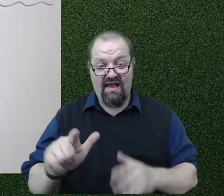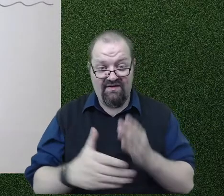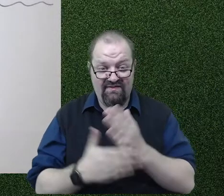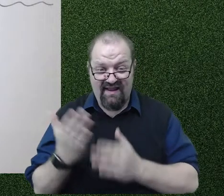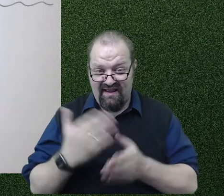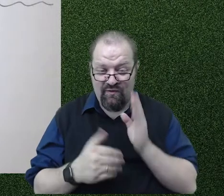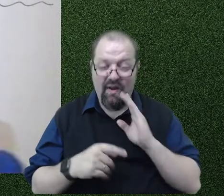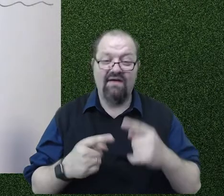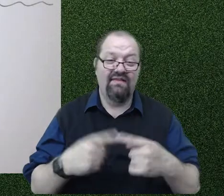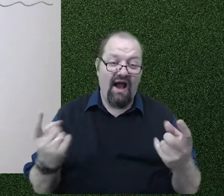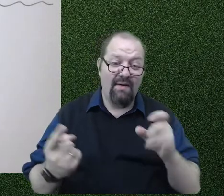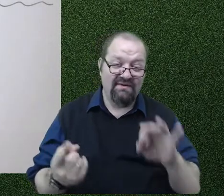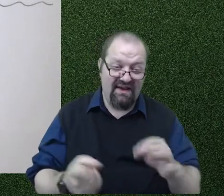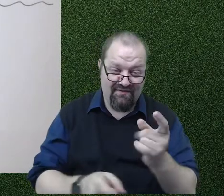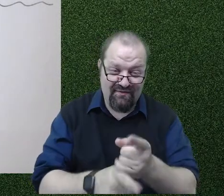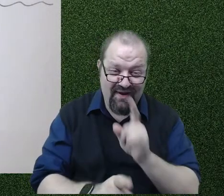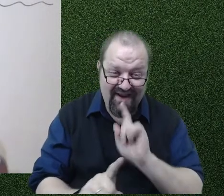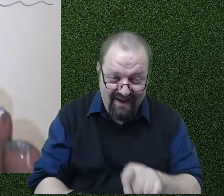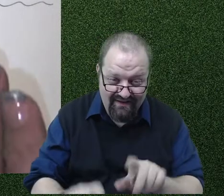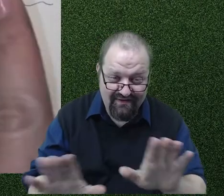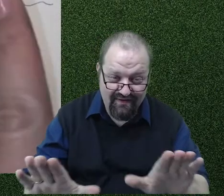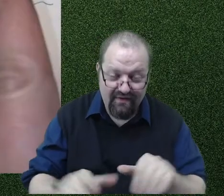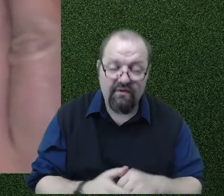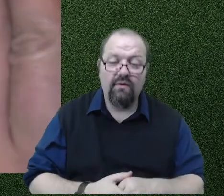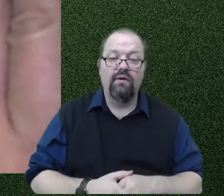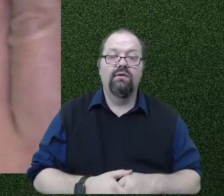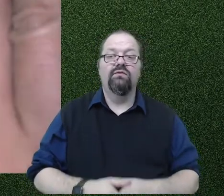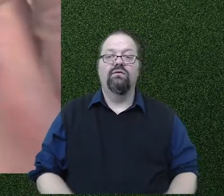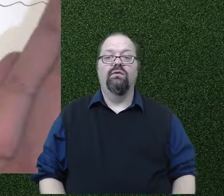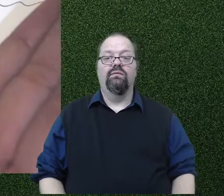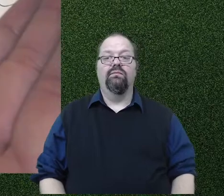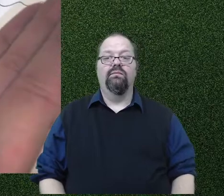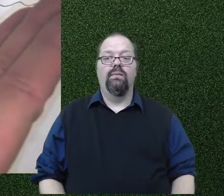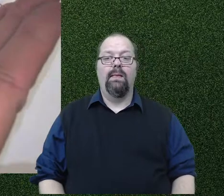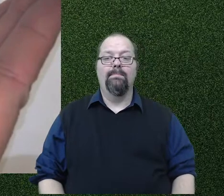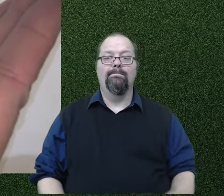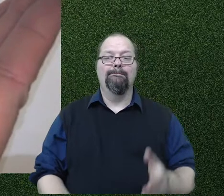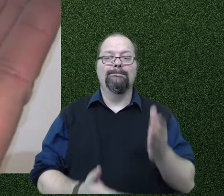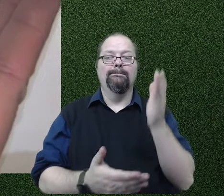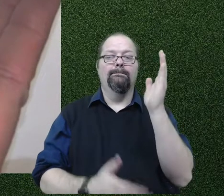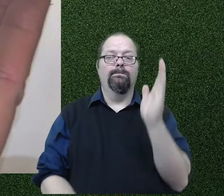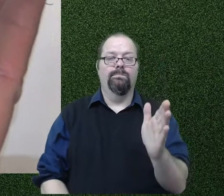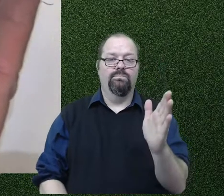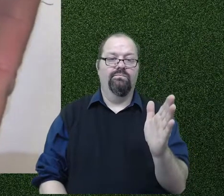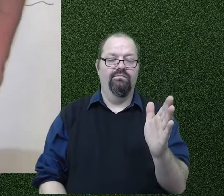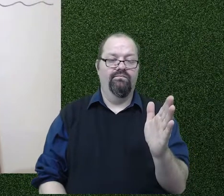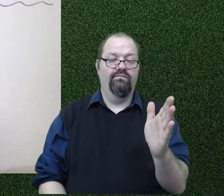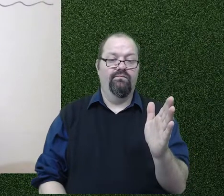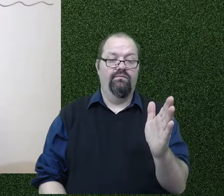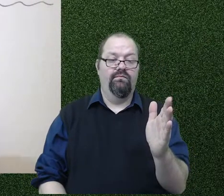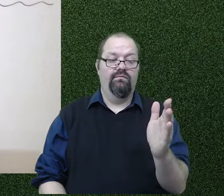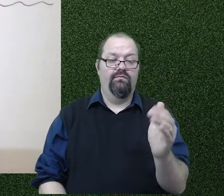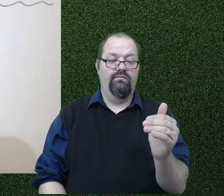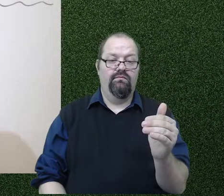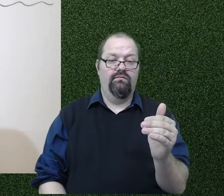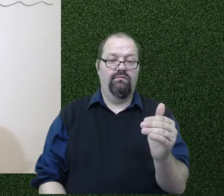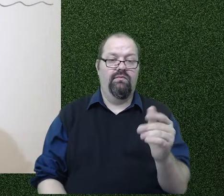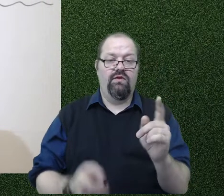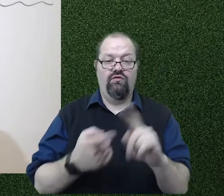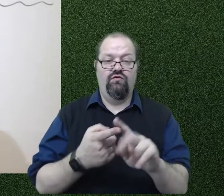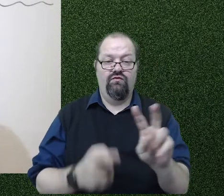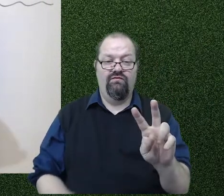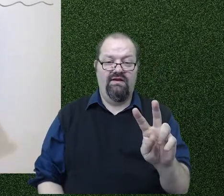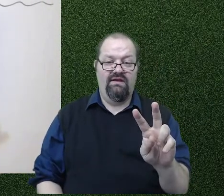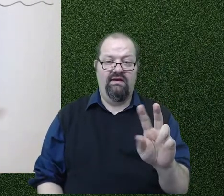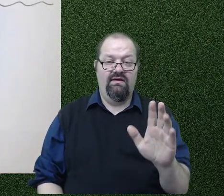answer. So use your right hand, point your fingers toward u. Now you want to curl your fingers toward v.